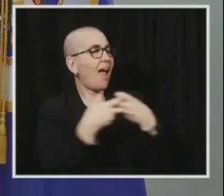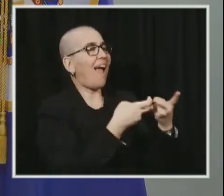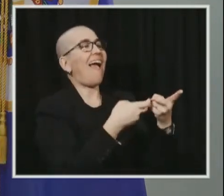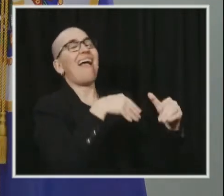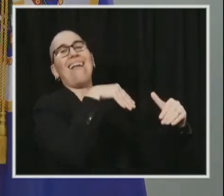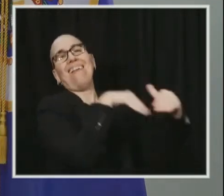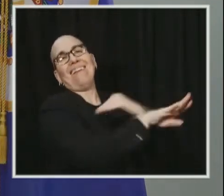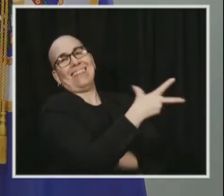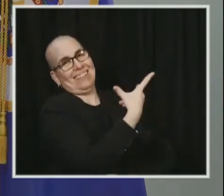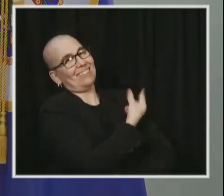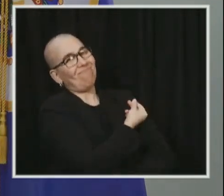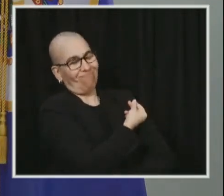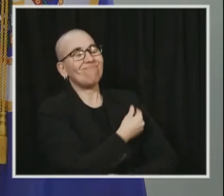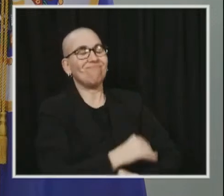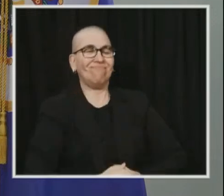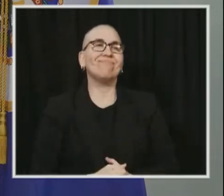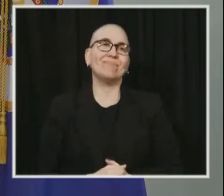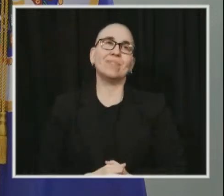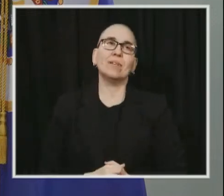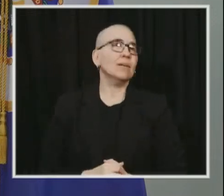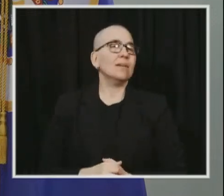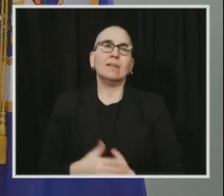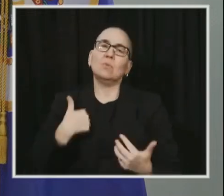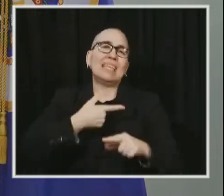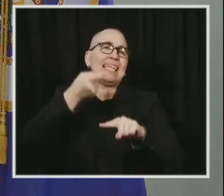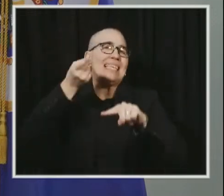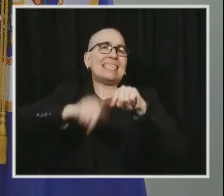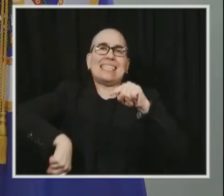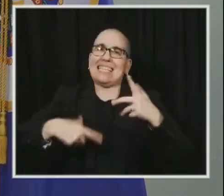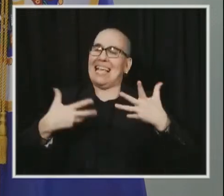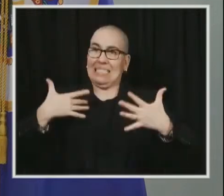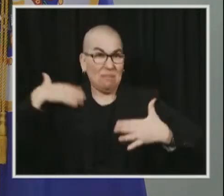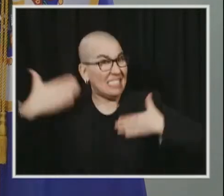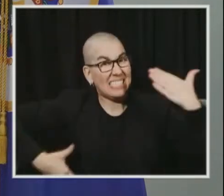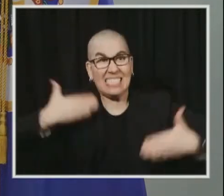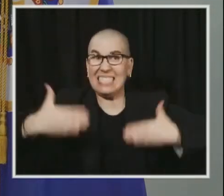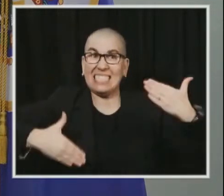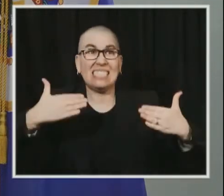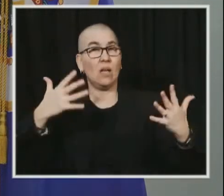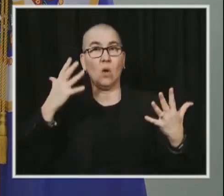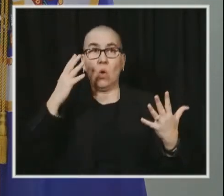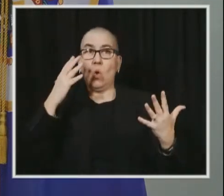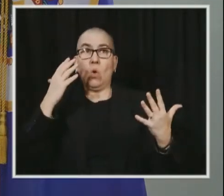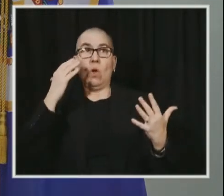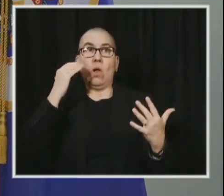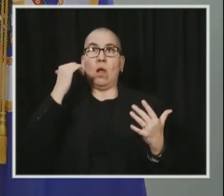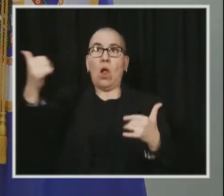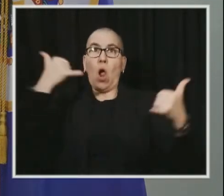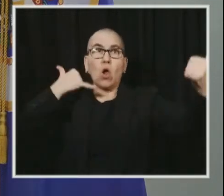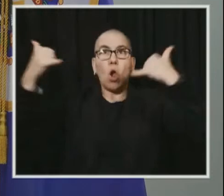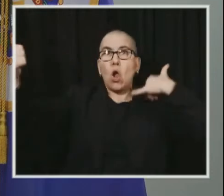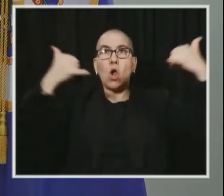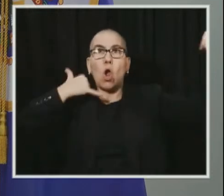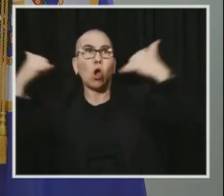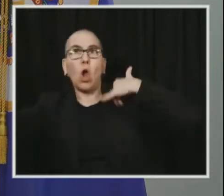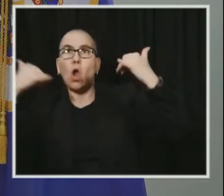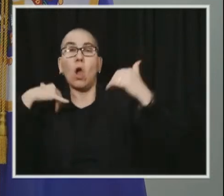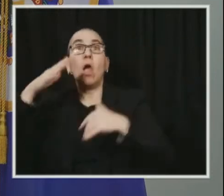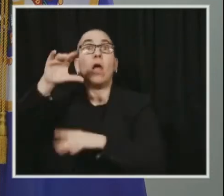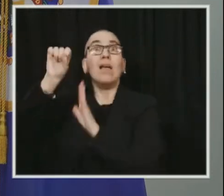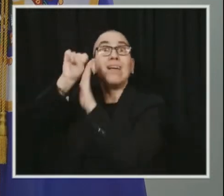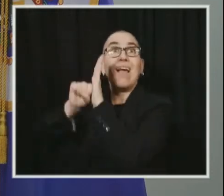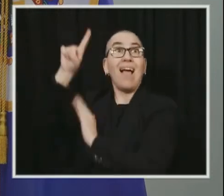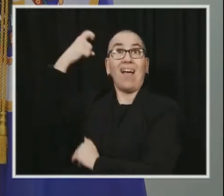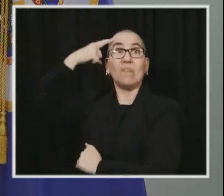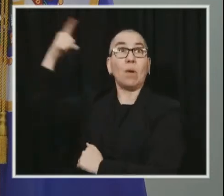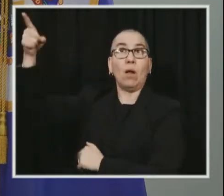to stress, Minnesotans, we can't do it fast enough. I'm on calls about every other day with governors. Every single governor